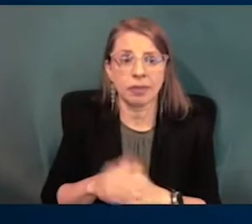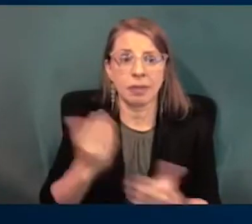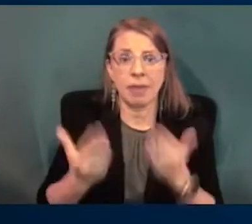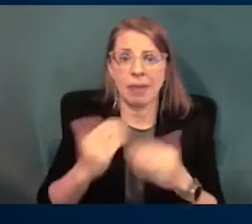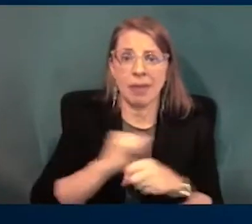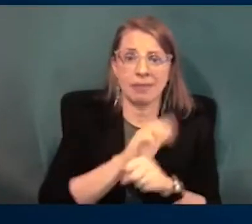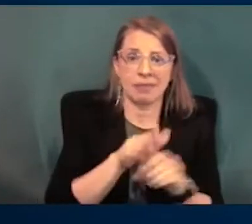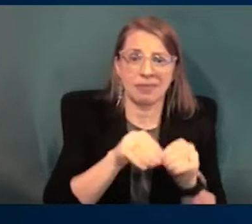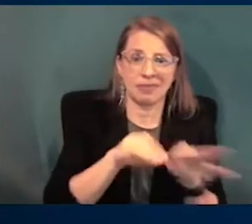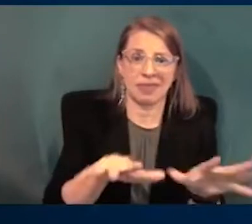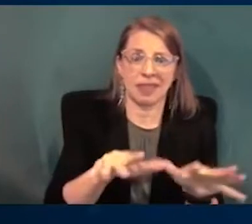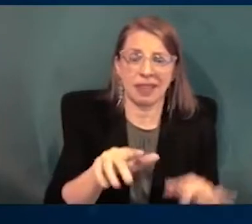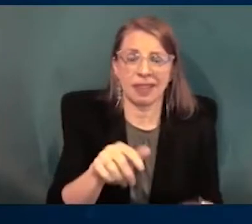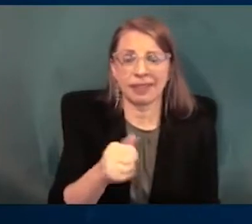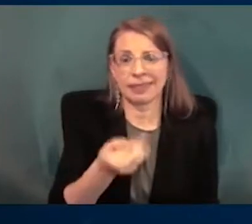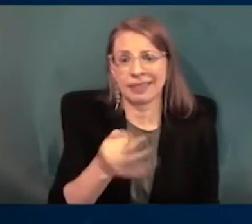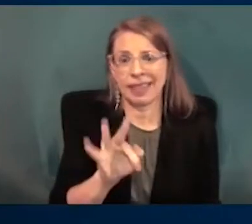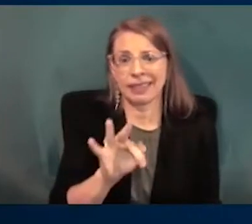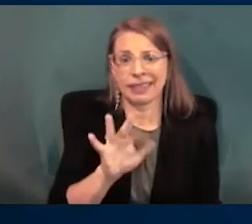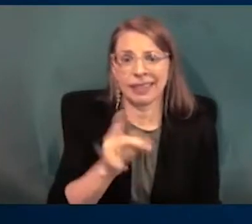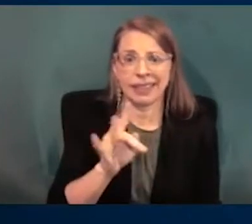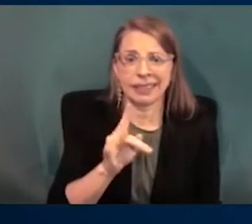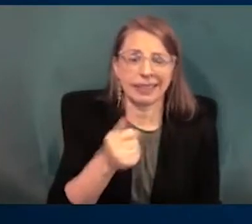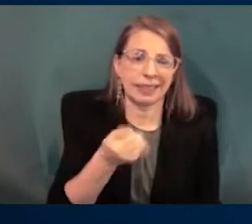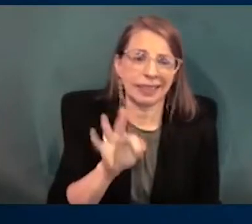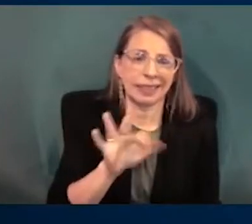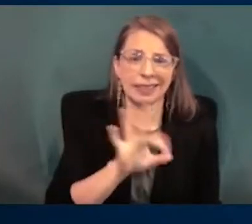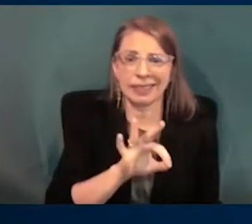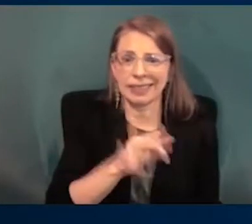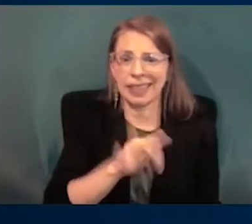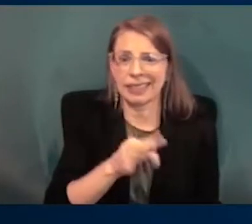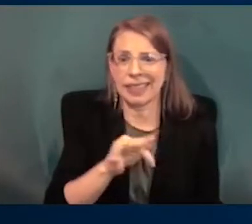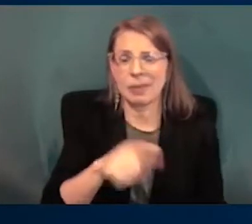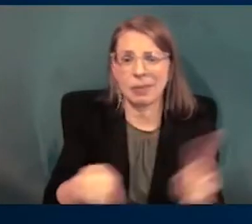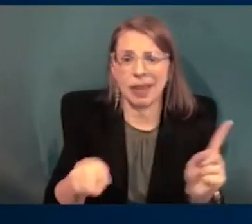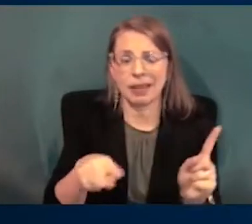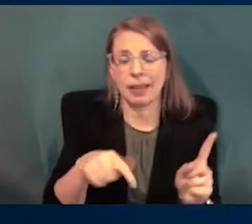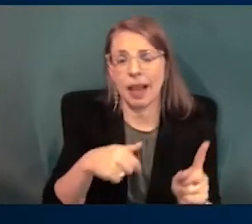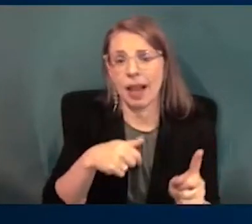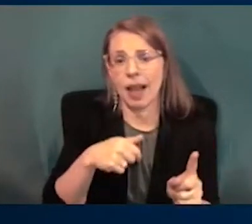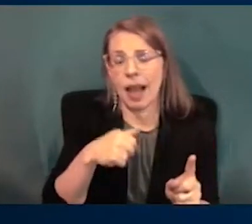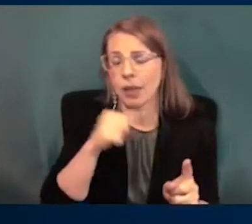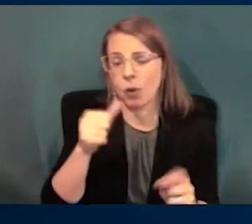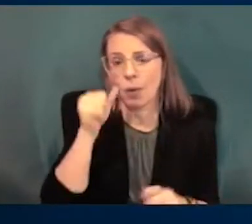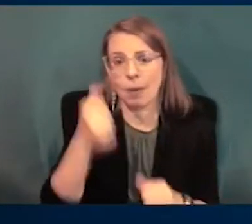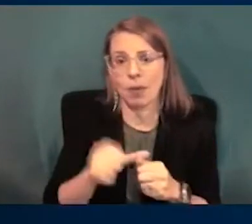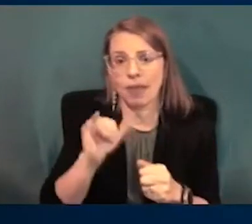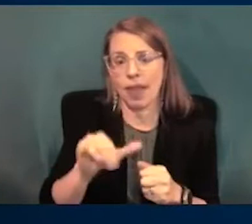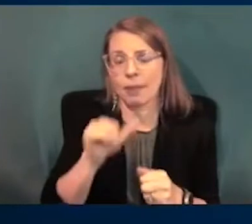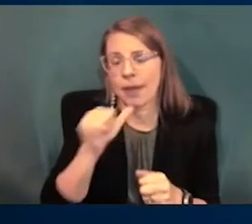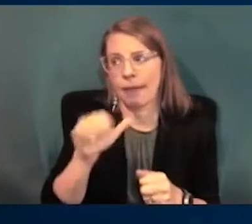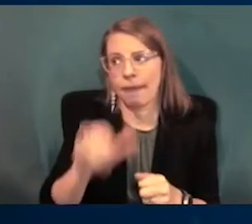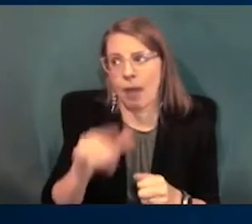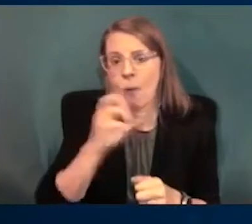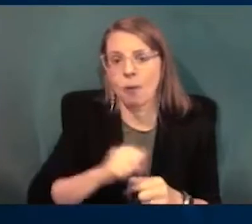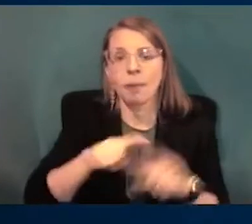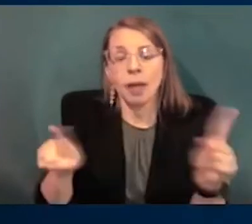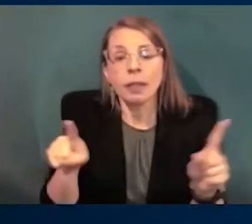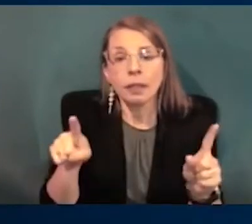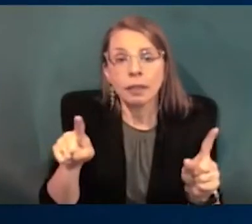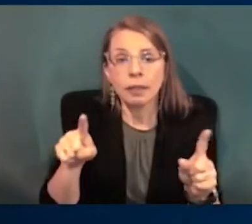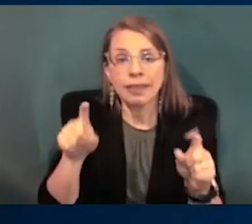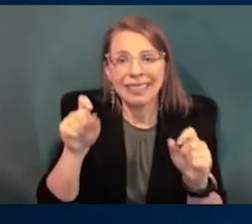but I don't remember that. Obviously, I'm not that old, but I don't know. Can you think of another vaccine that is so